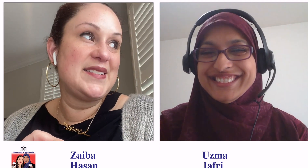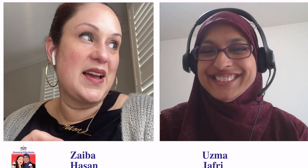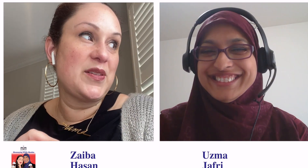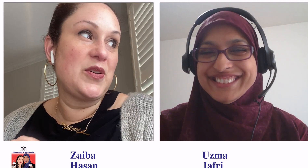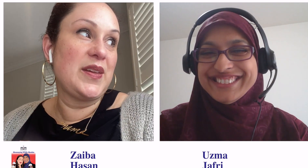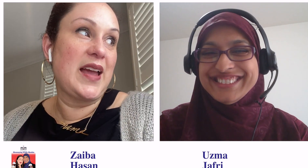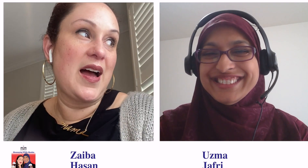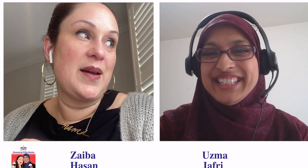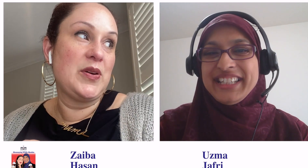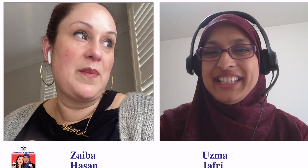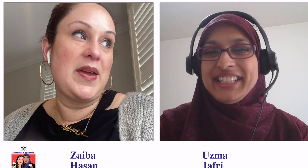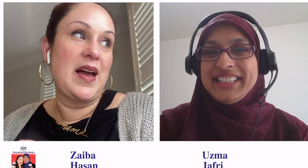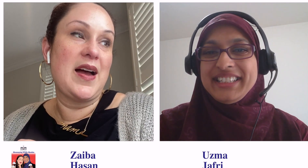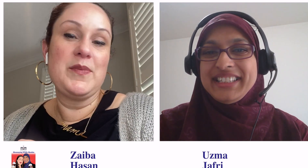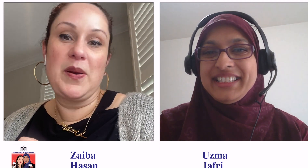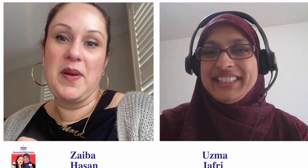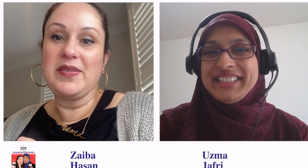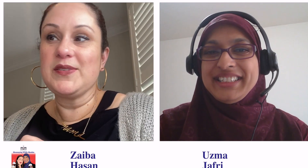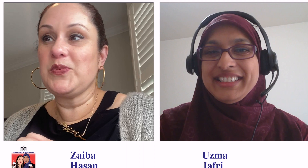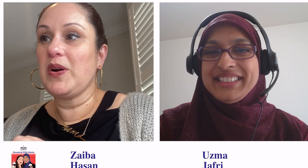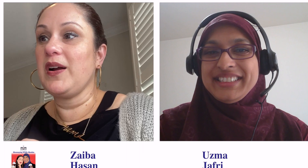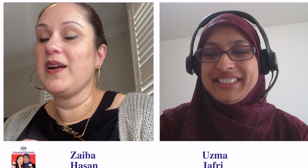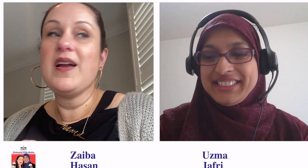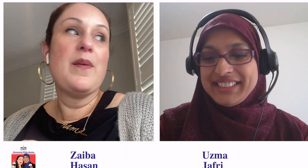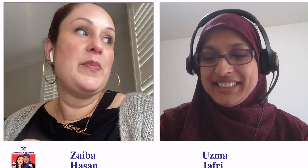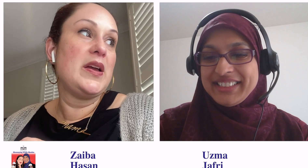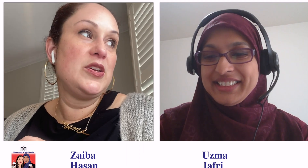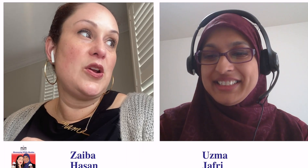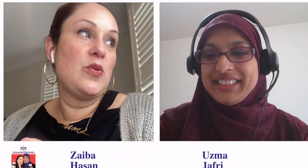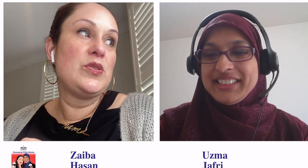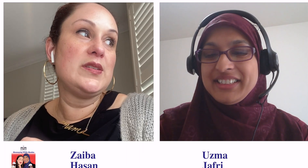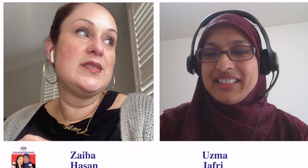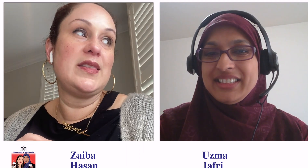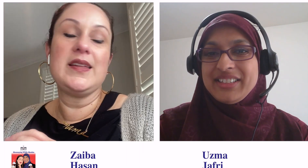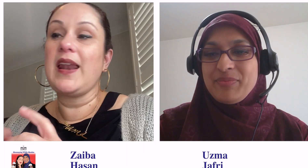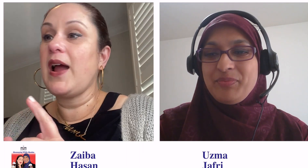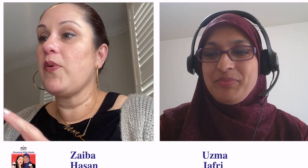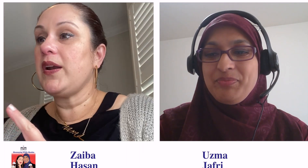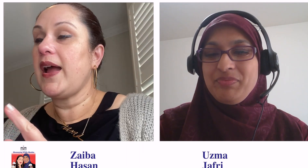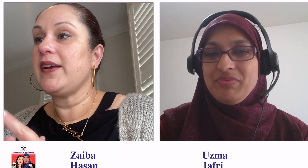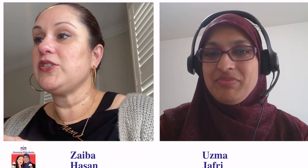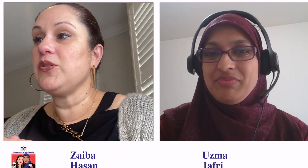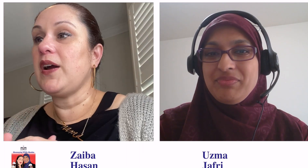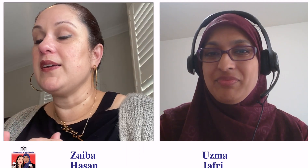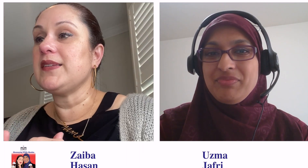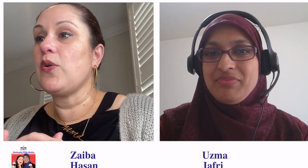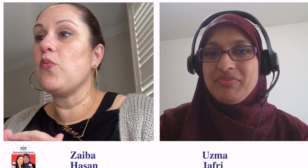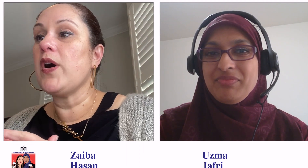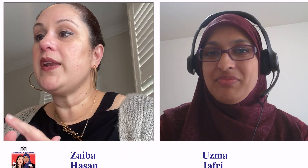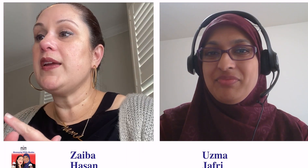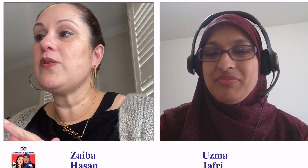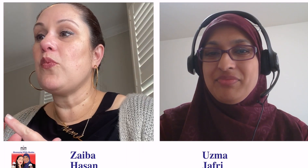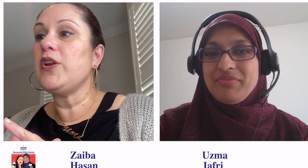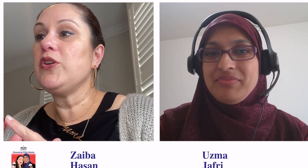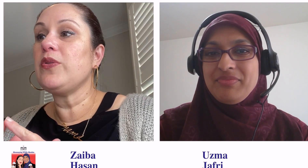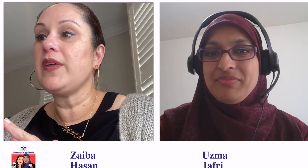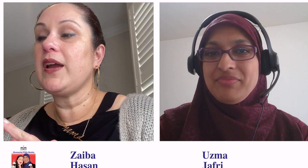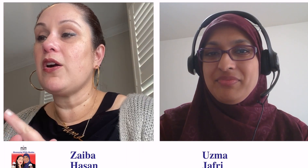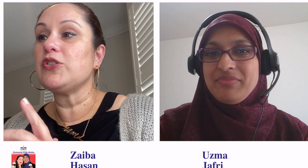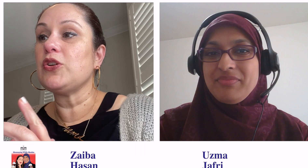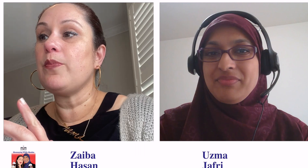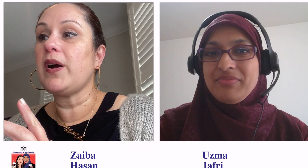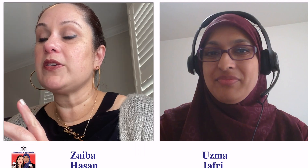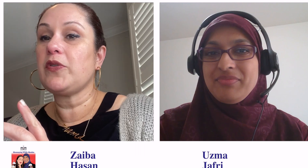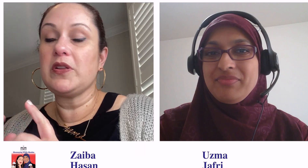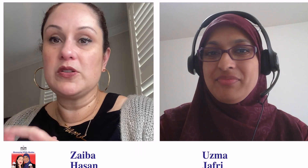Exactly. You're like, I'm going to make, I'm going to make this work. But, you know, this is the thing that I wanted to ask you guys. Like, what do you